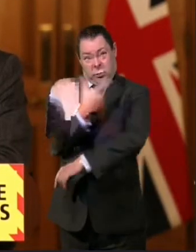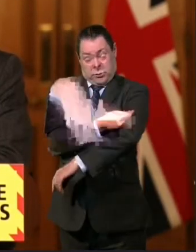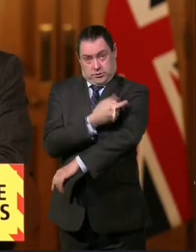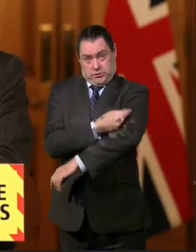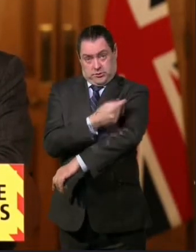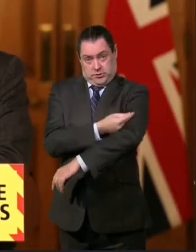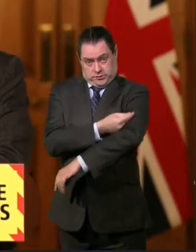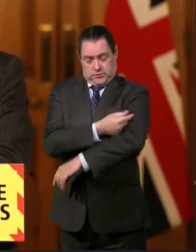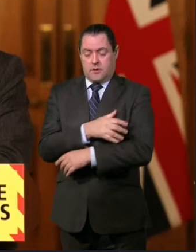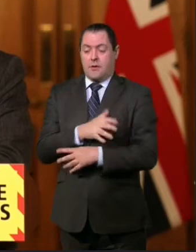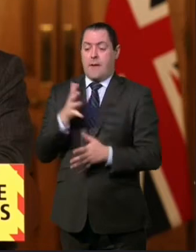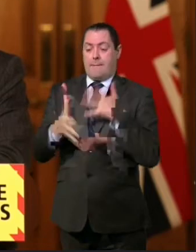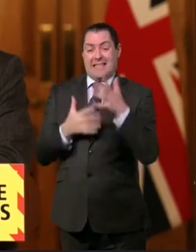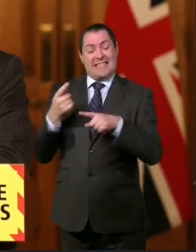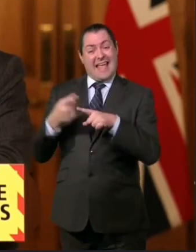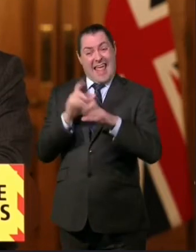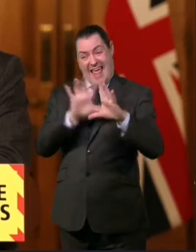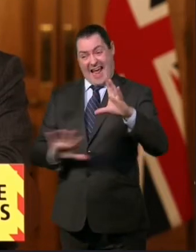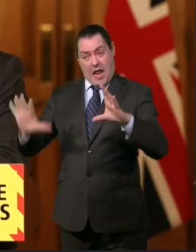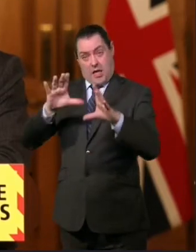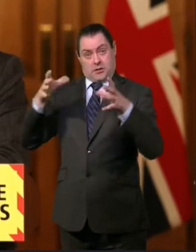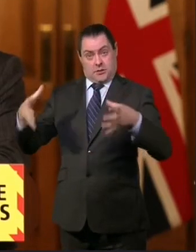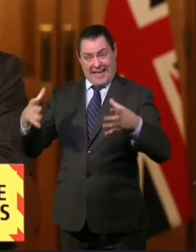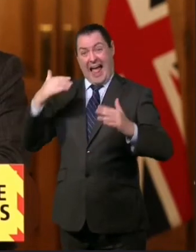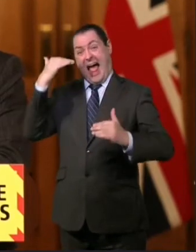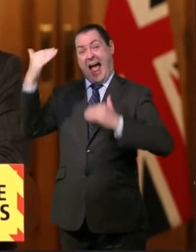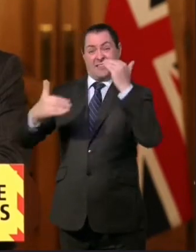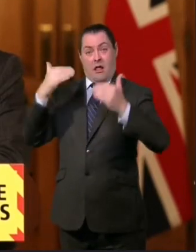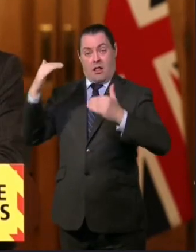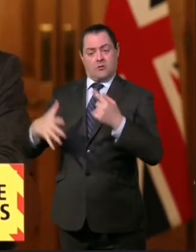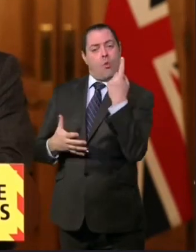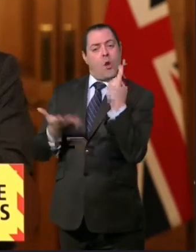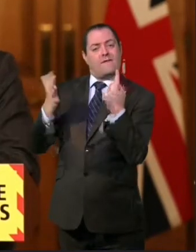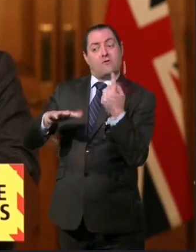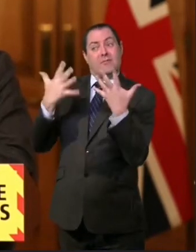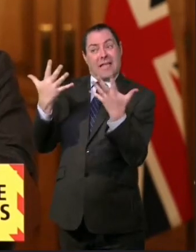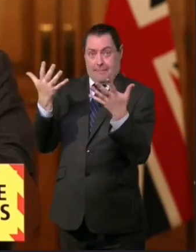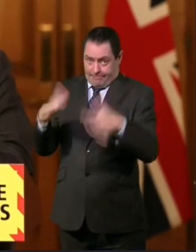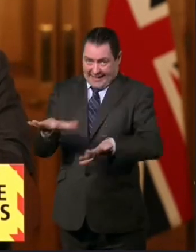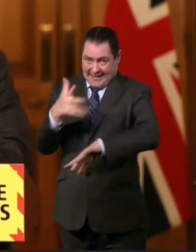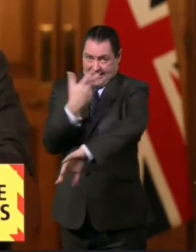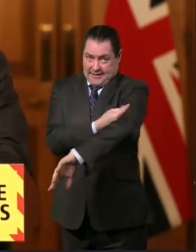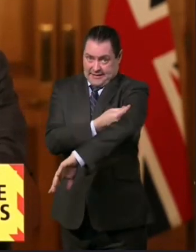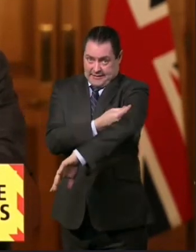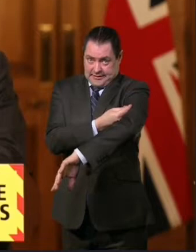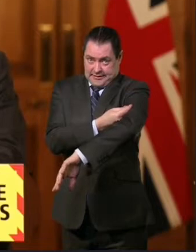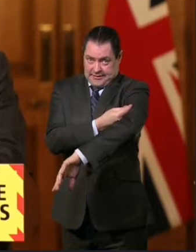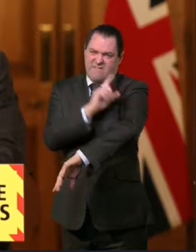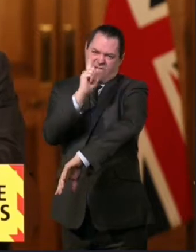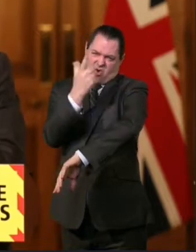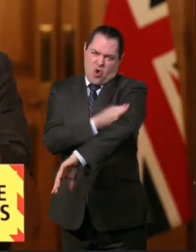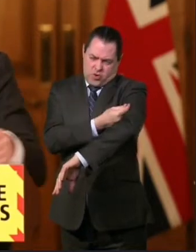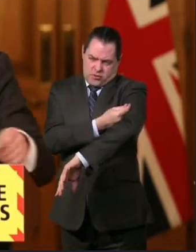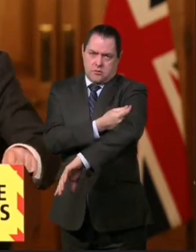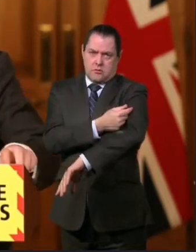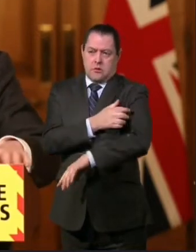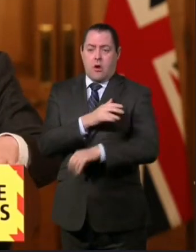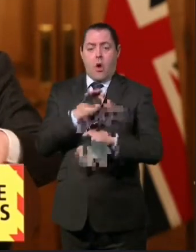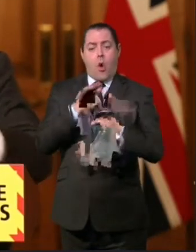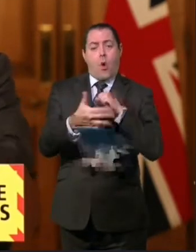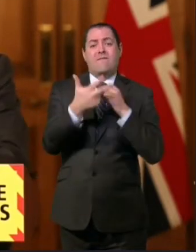all adults have received their first dose, including 71% of over 80s and 2/3